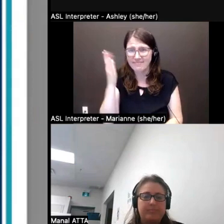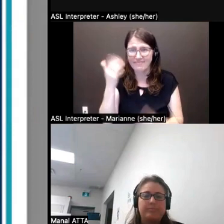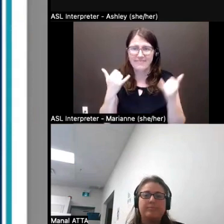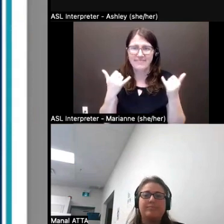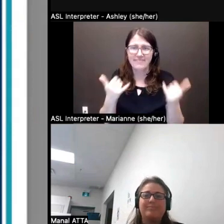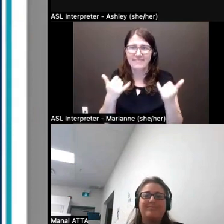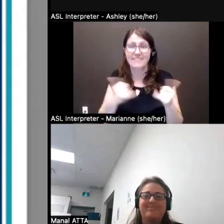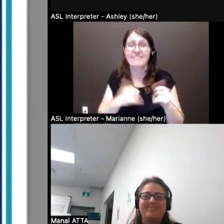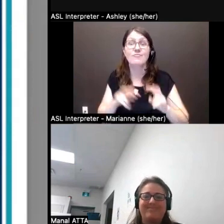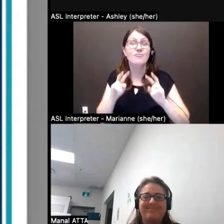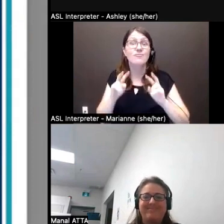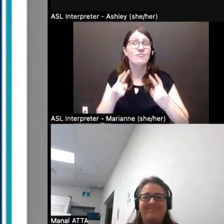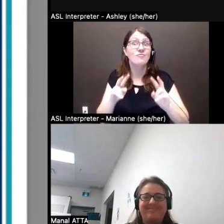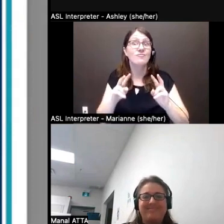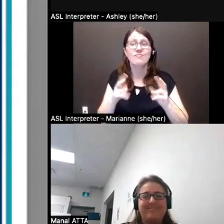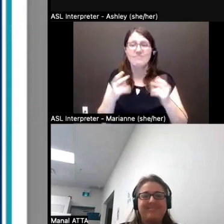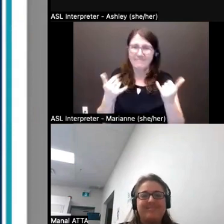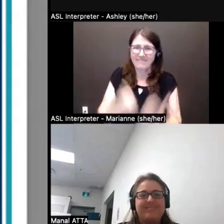Looking forward to the session.